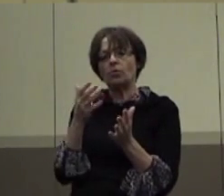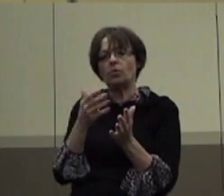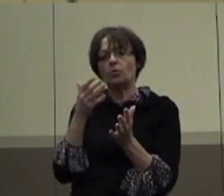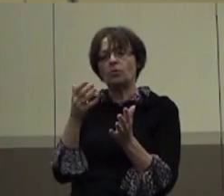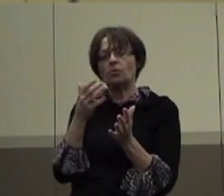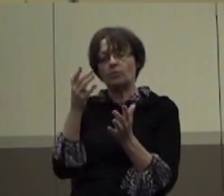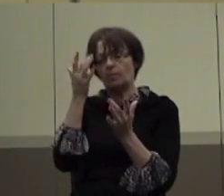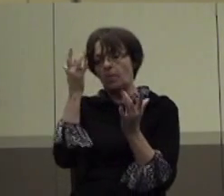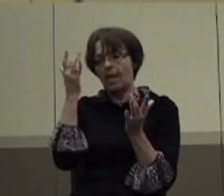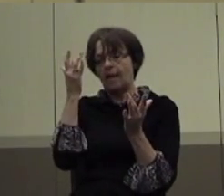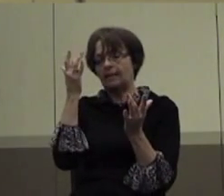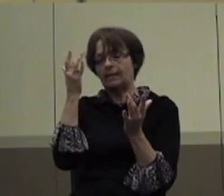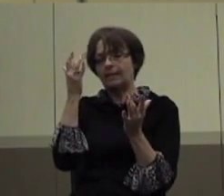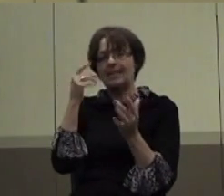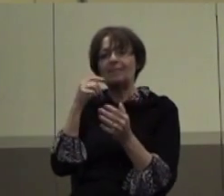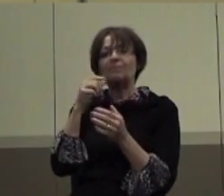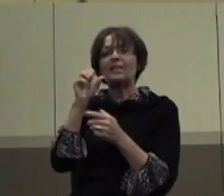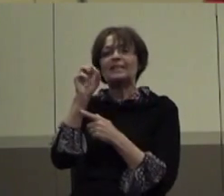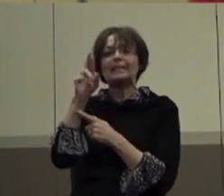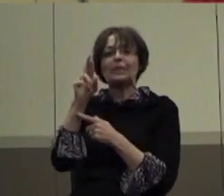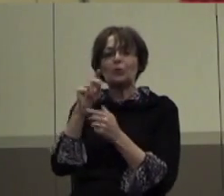having a blank here, it's a little senior moment here.